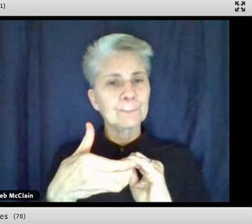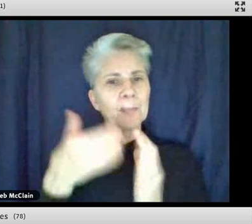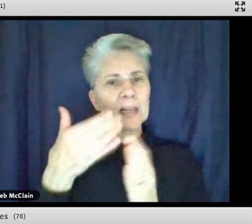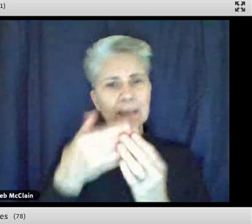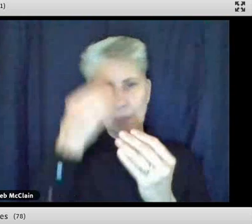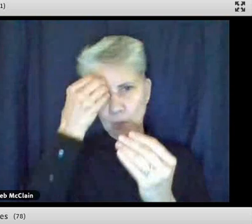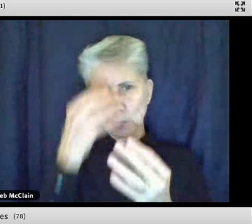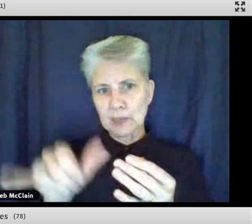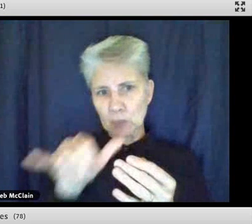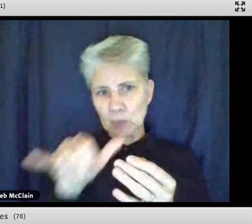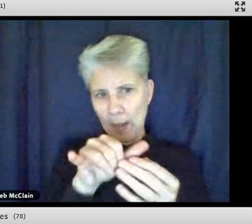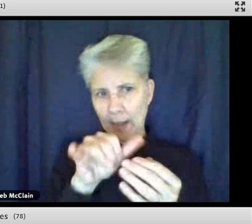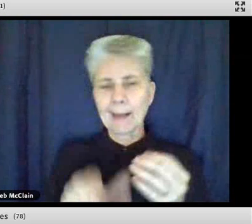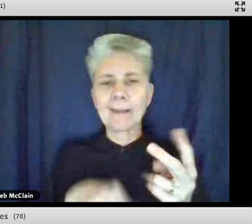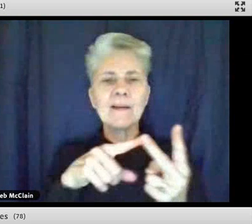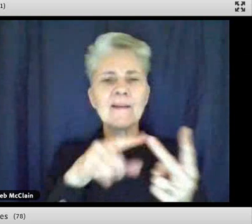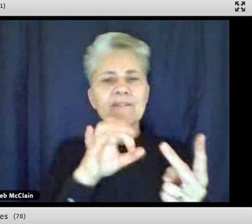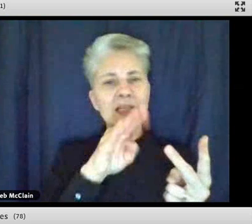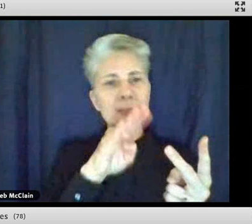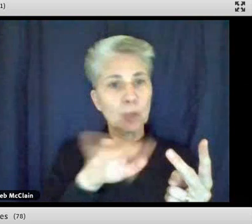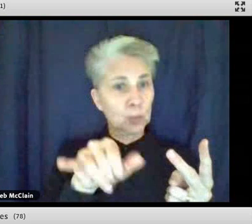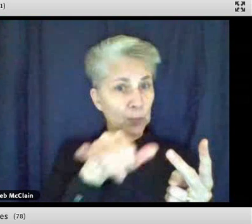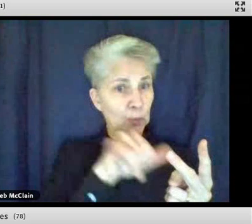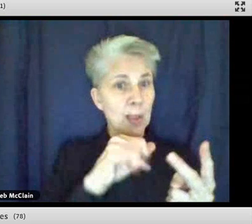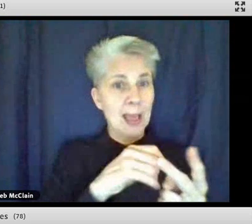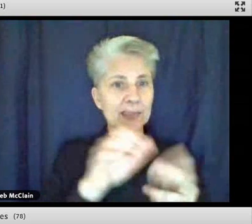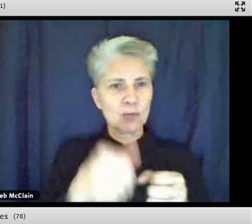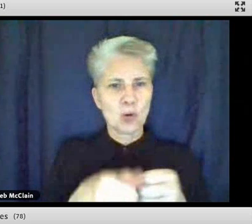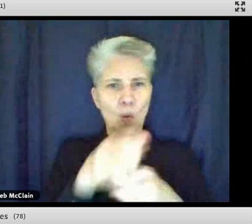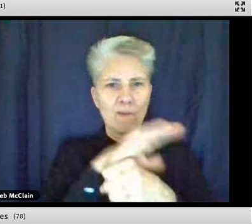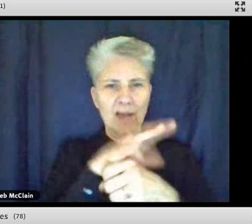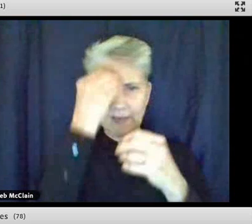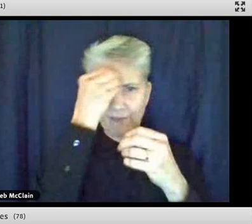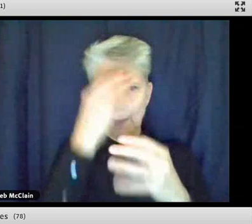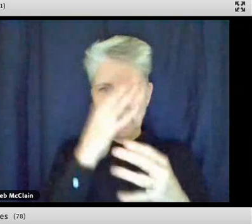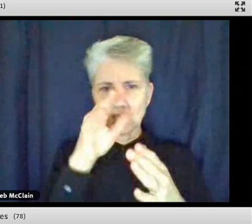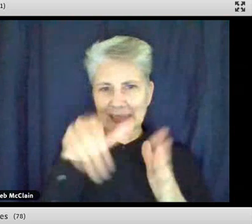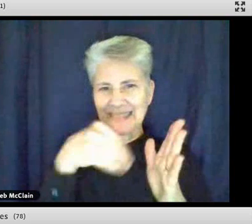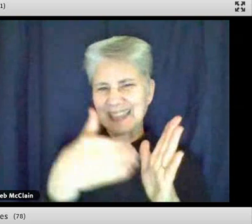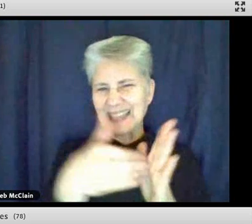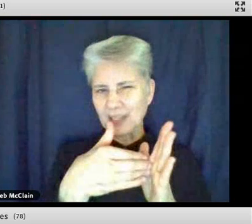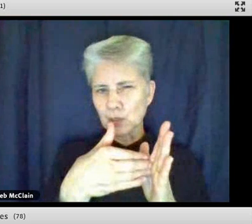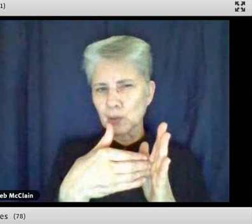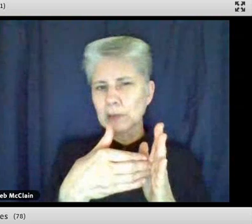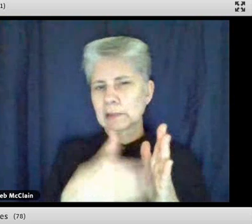well has a coronavirus information center. Just these top 5 facts right here. It's going to